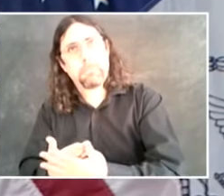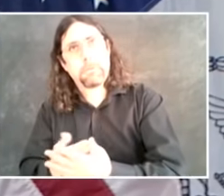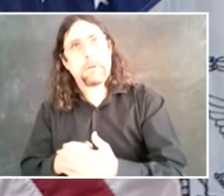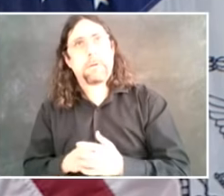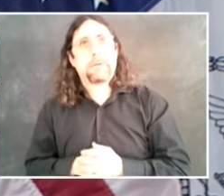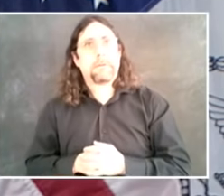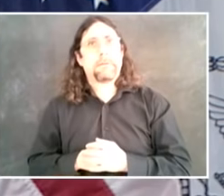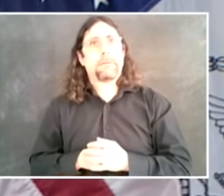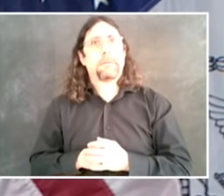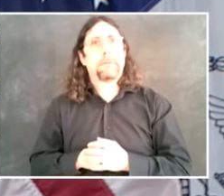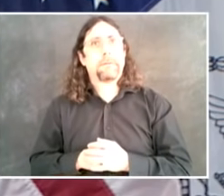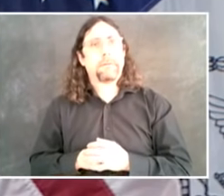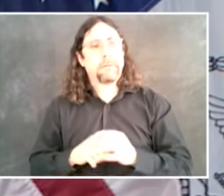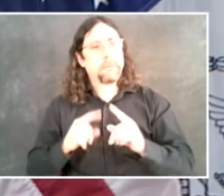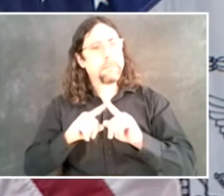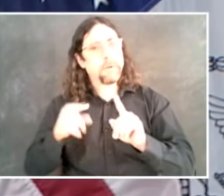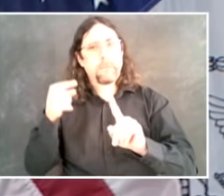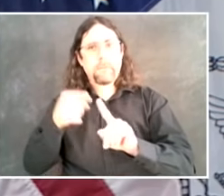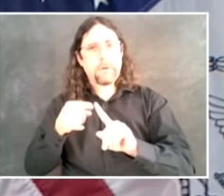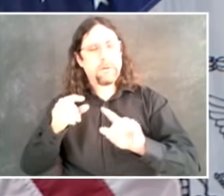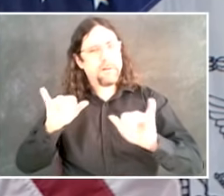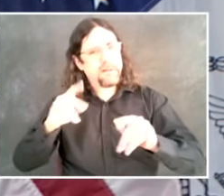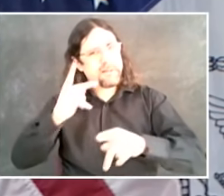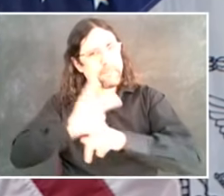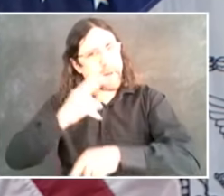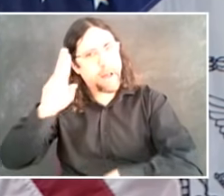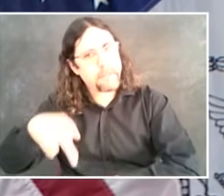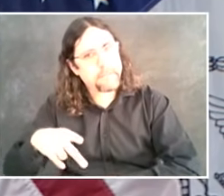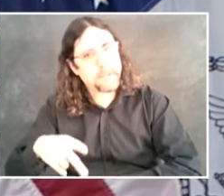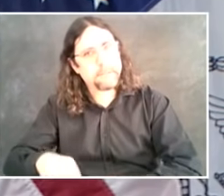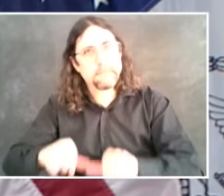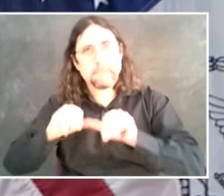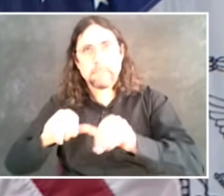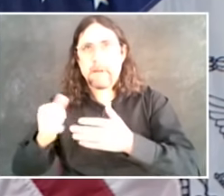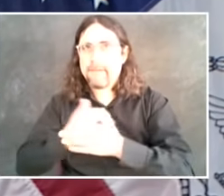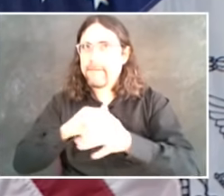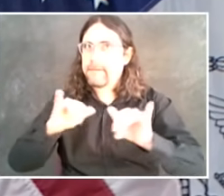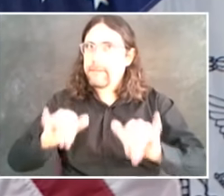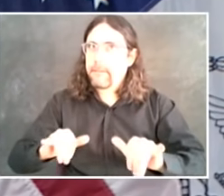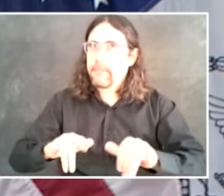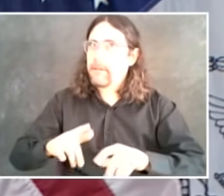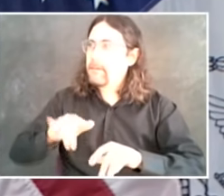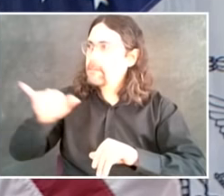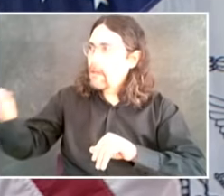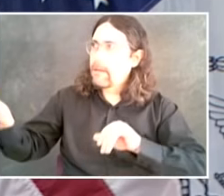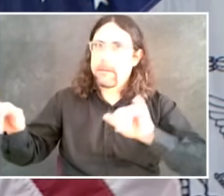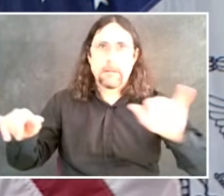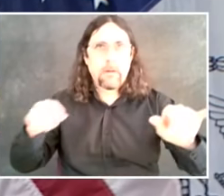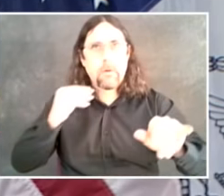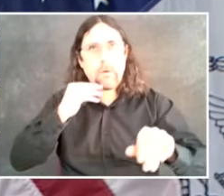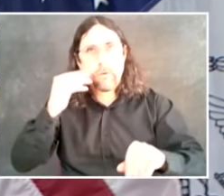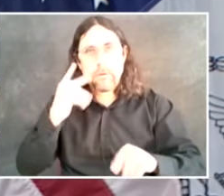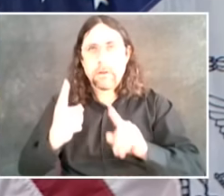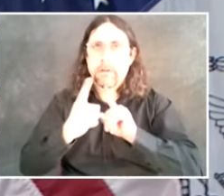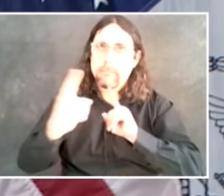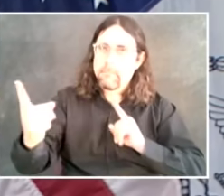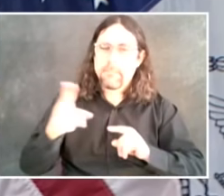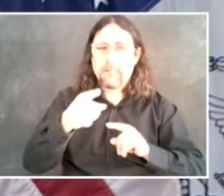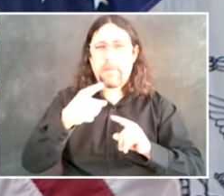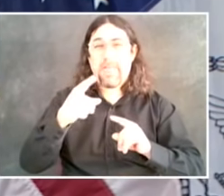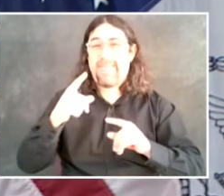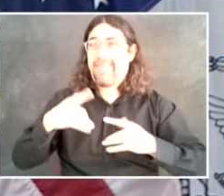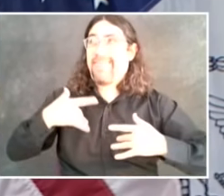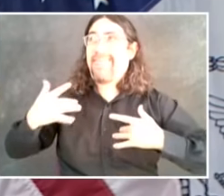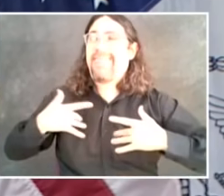job one is to get through this steadily, constantly, and get to the point where we can start to get to